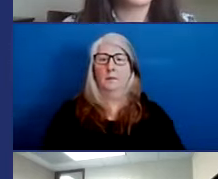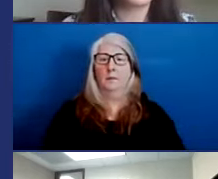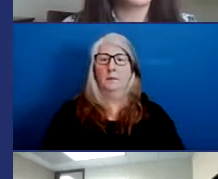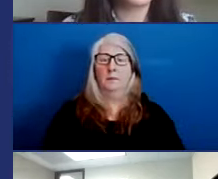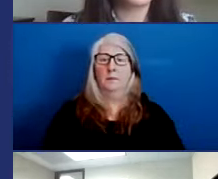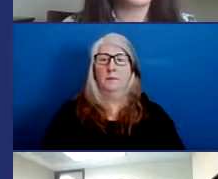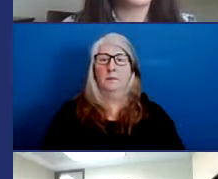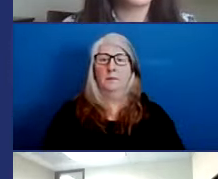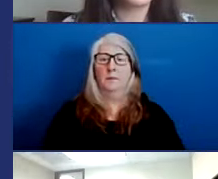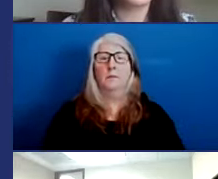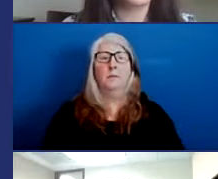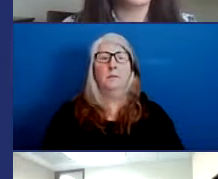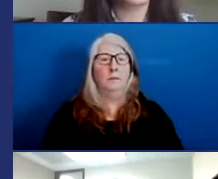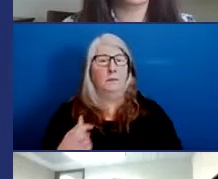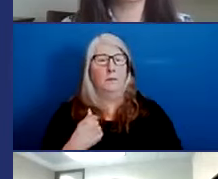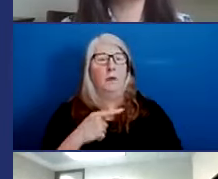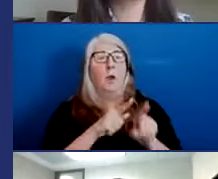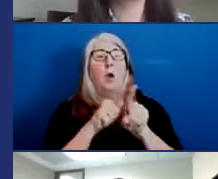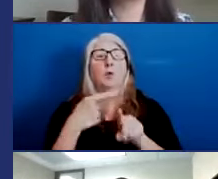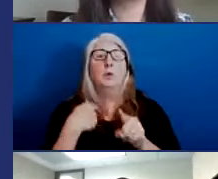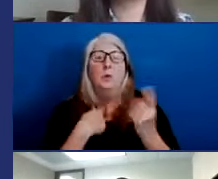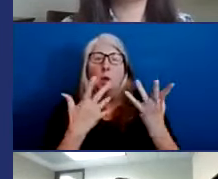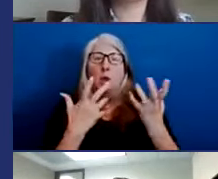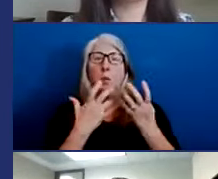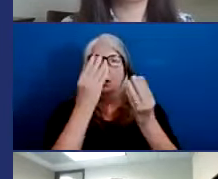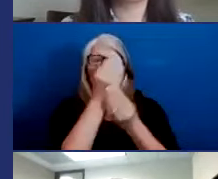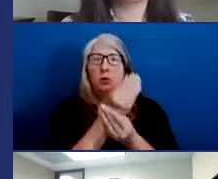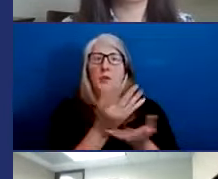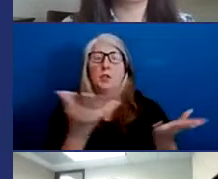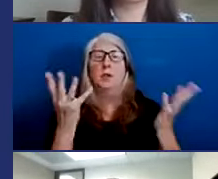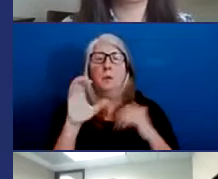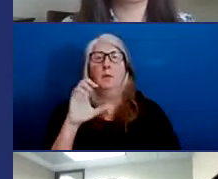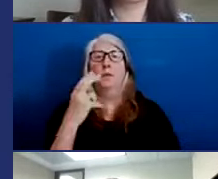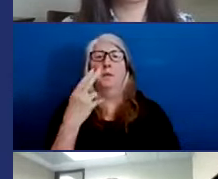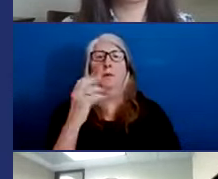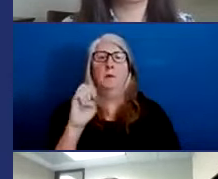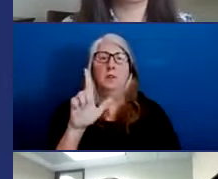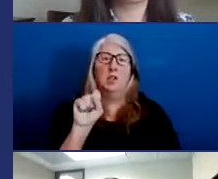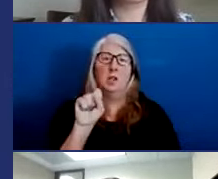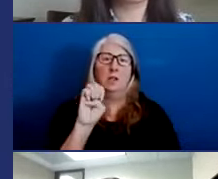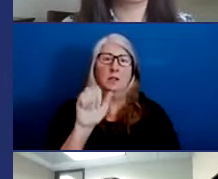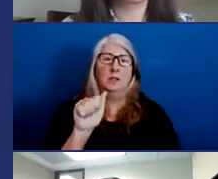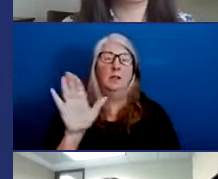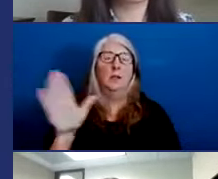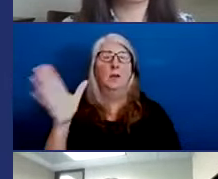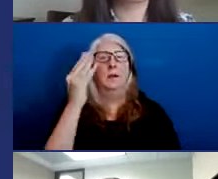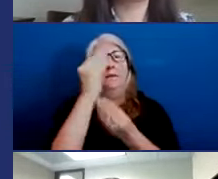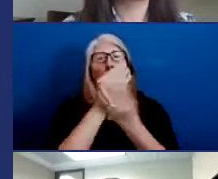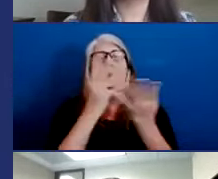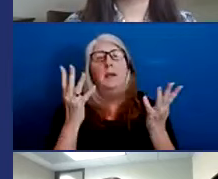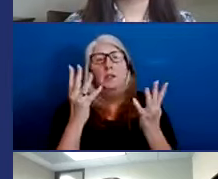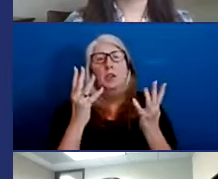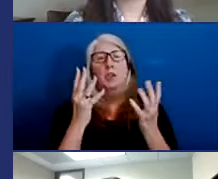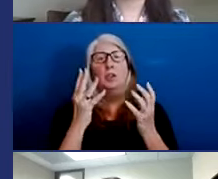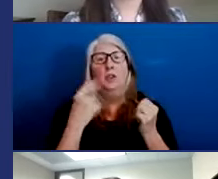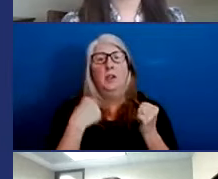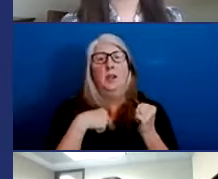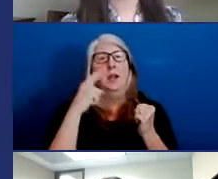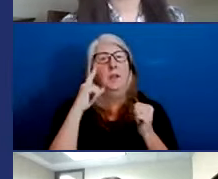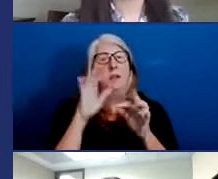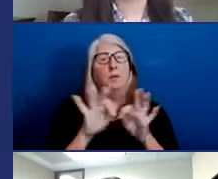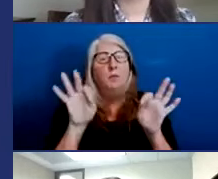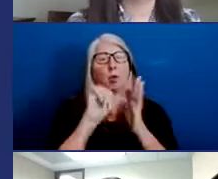I did want to also just share with Chelsea's information or data that I think is so important to